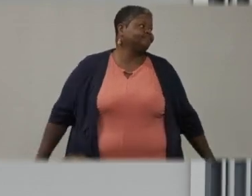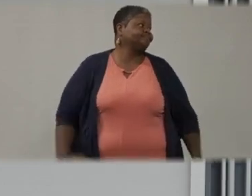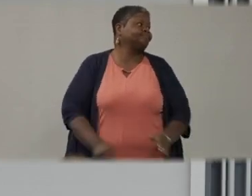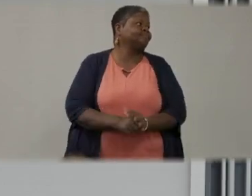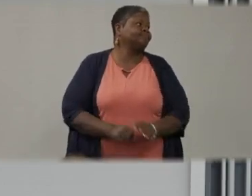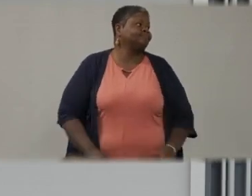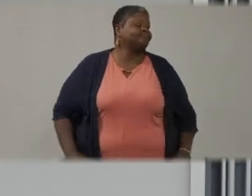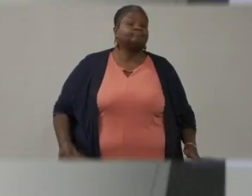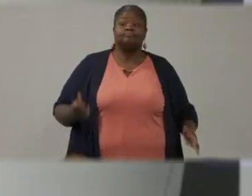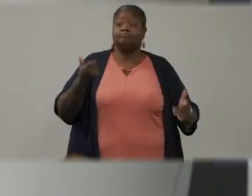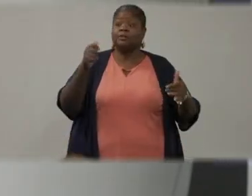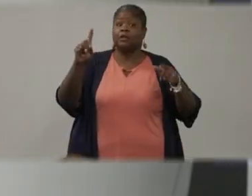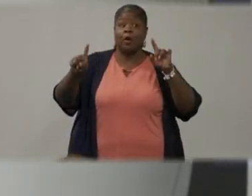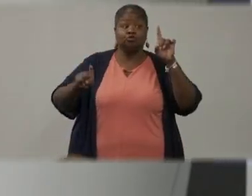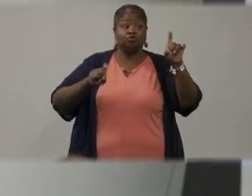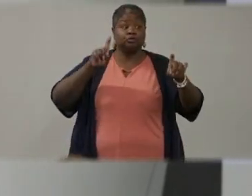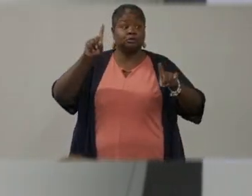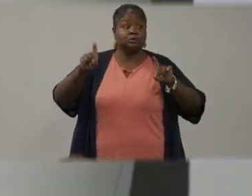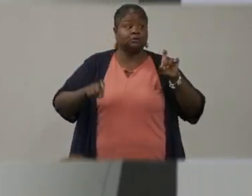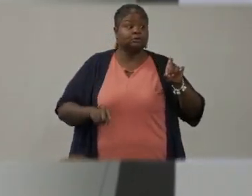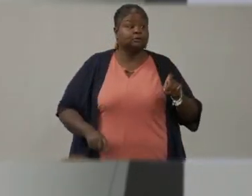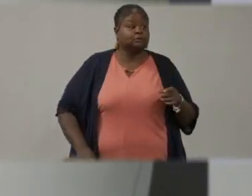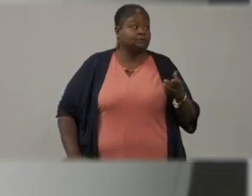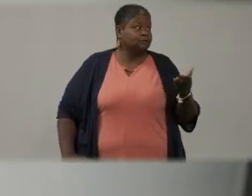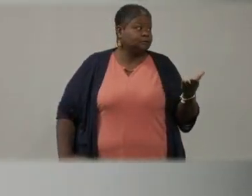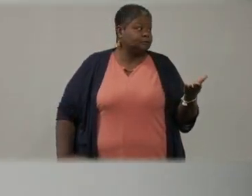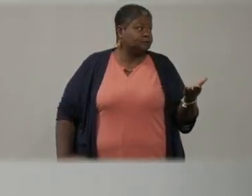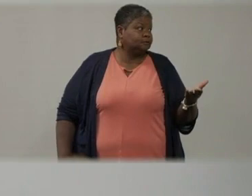Did we have any questions?